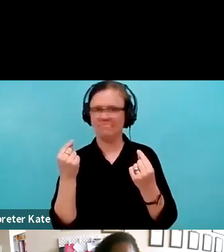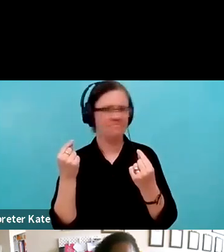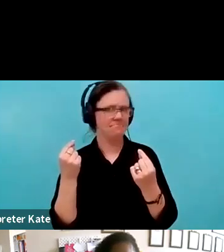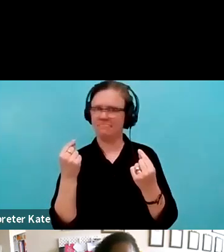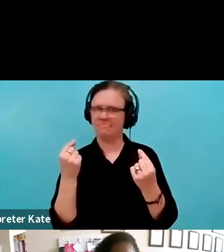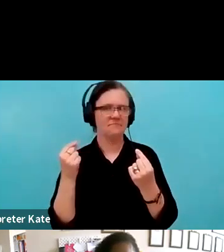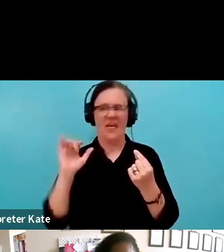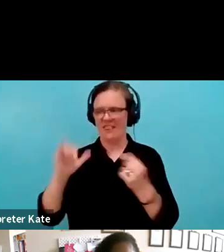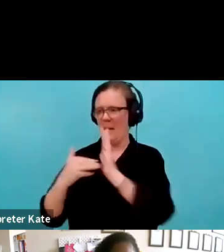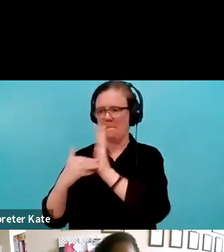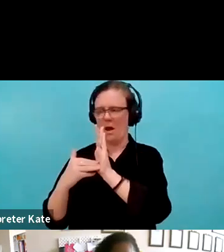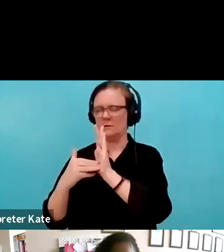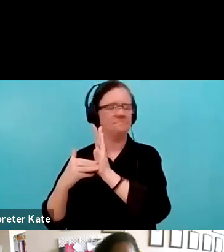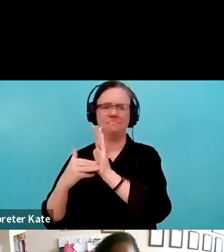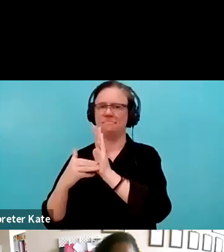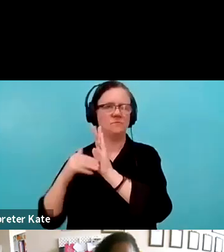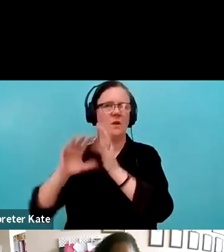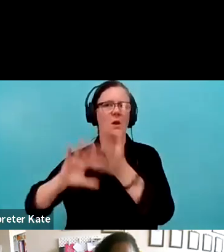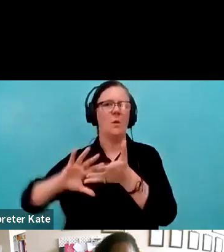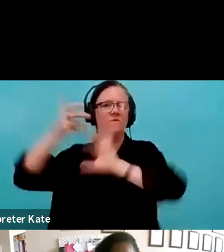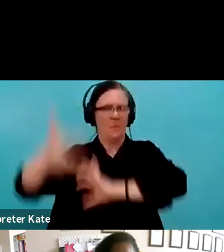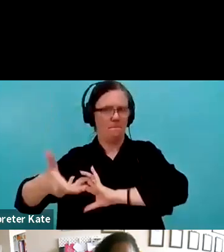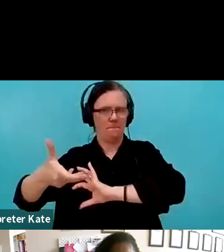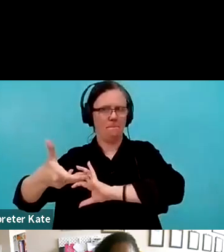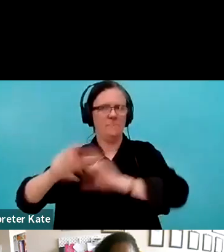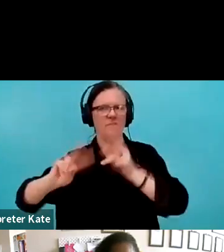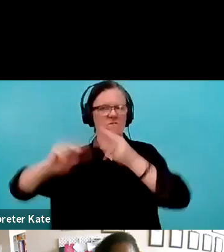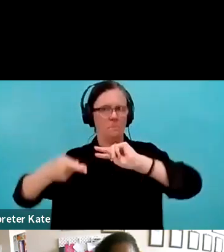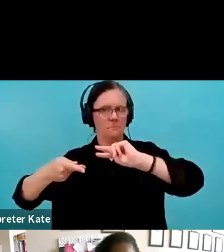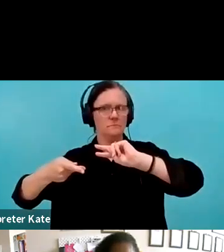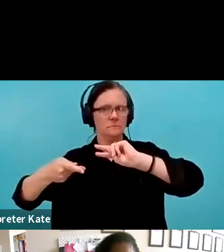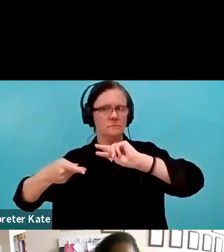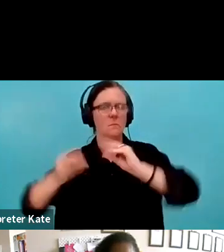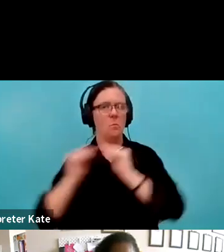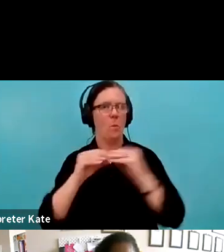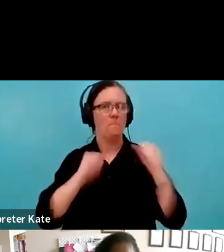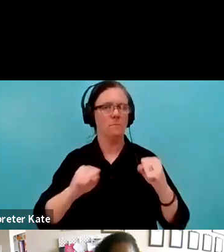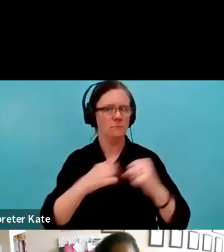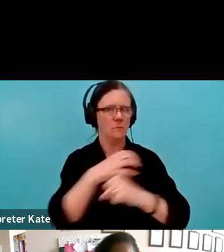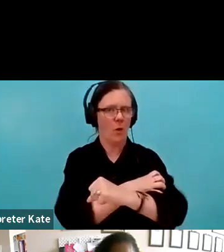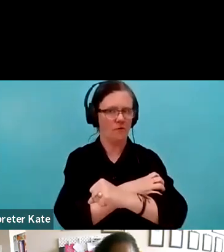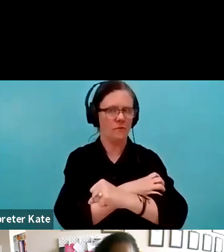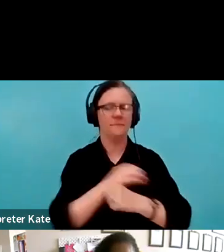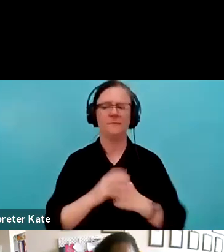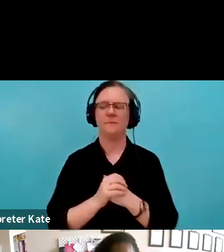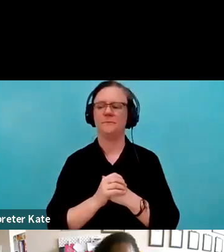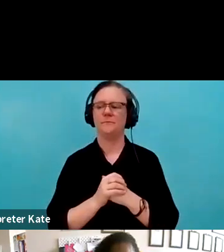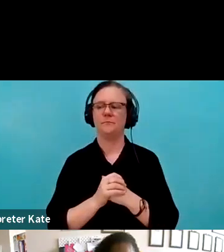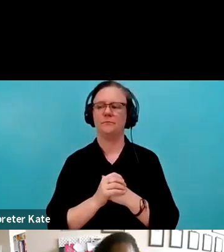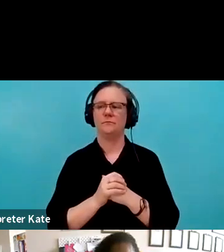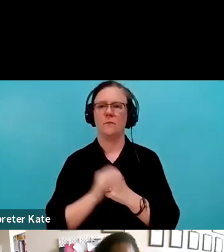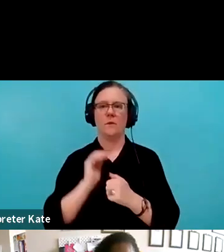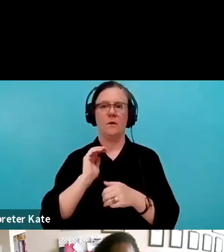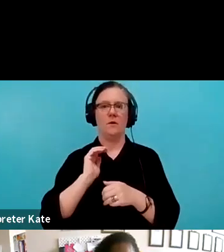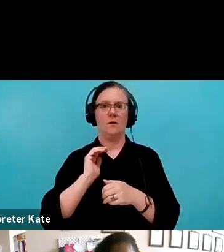that model if we wanted to do something powerful. And so essentially we took all the resources